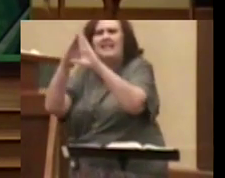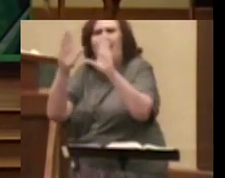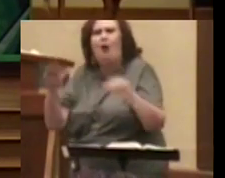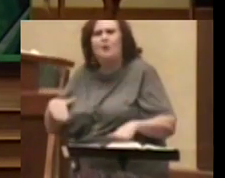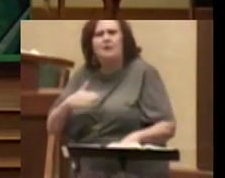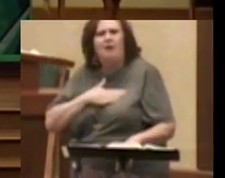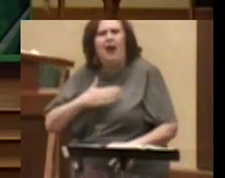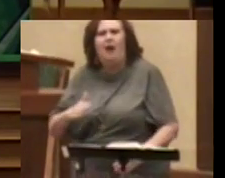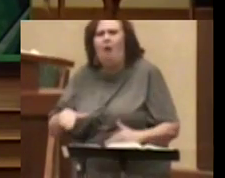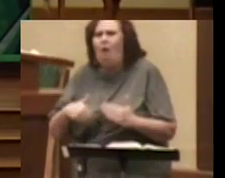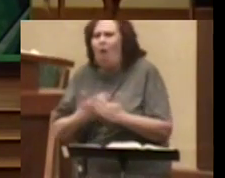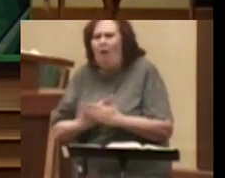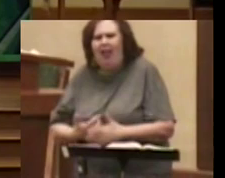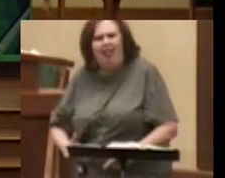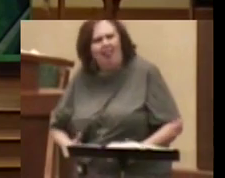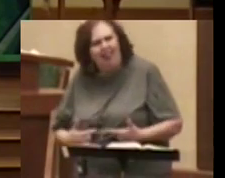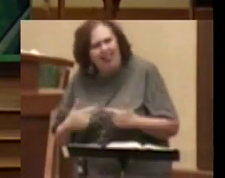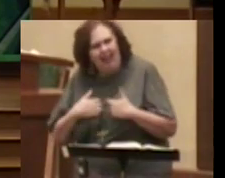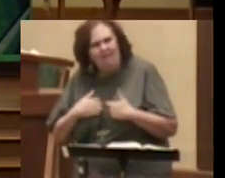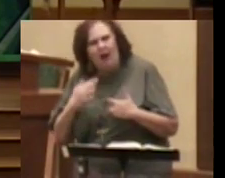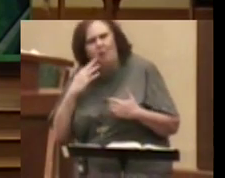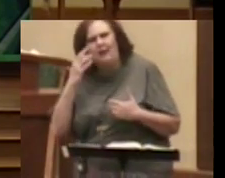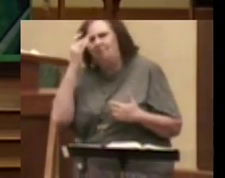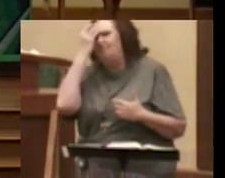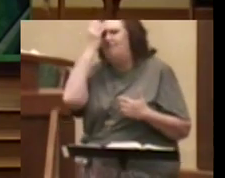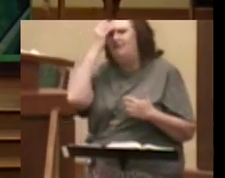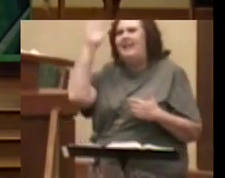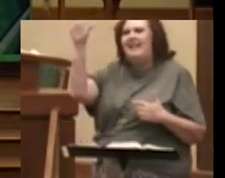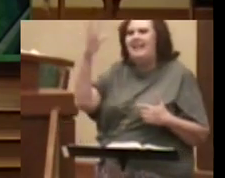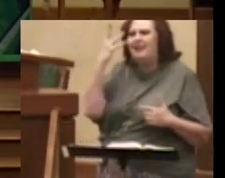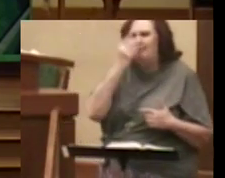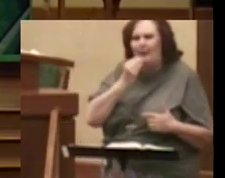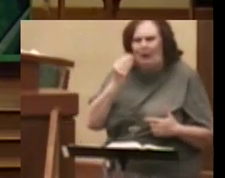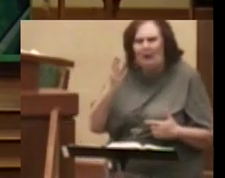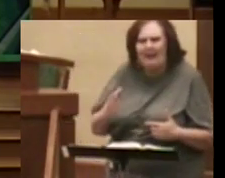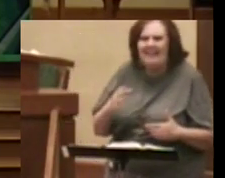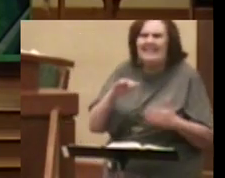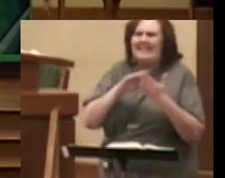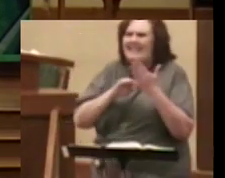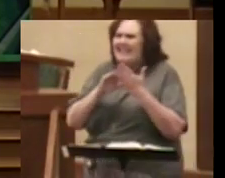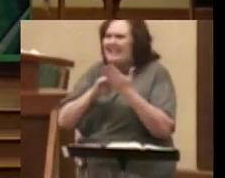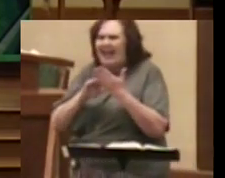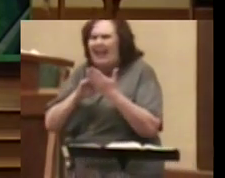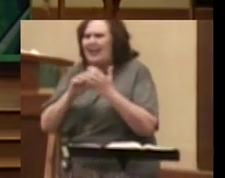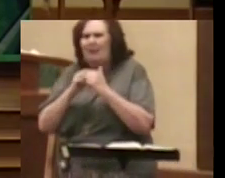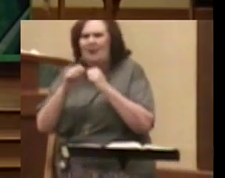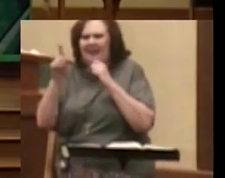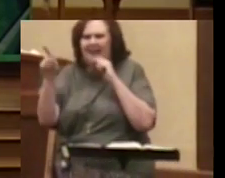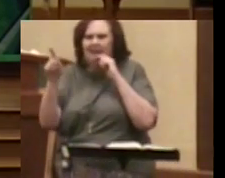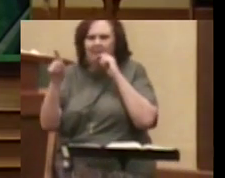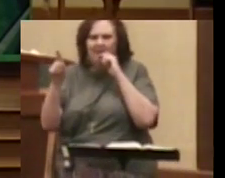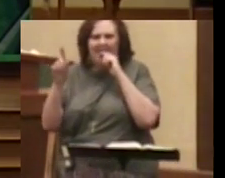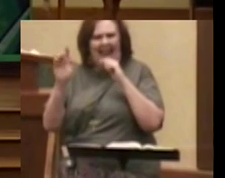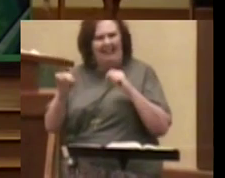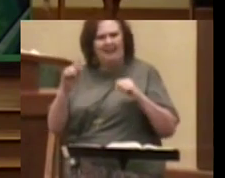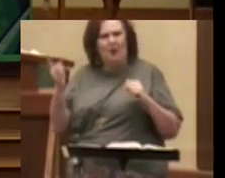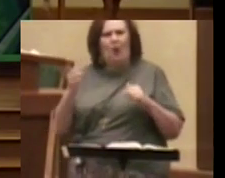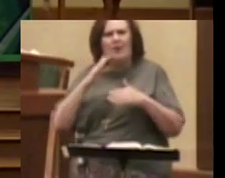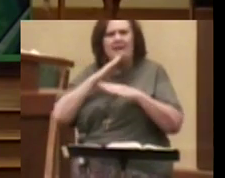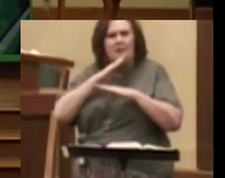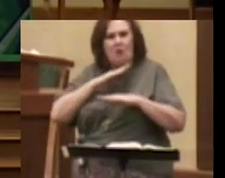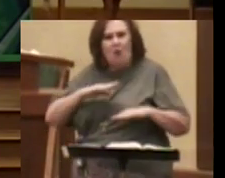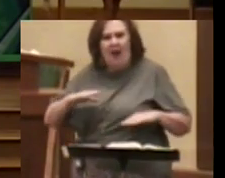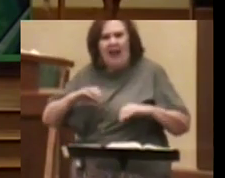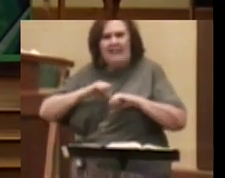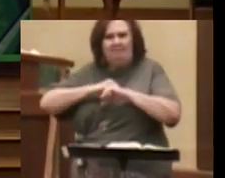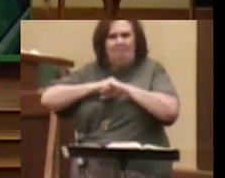whole life long. I'll contemplate his beauty. I'll study at his feet. That's the only quiet, secure